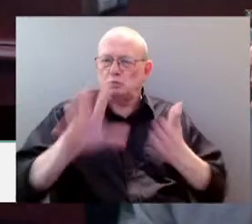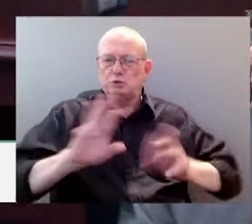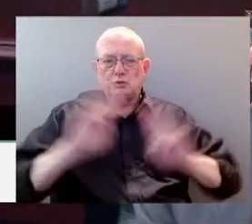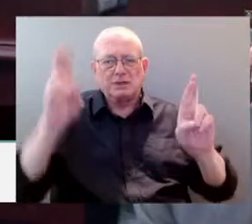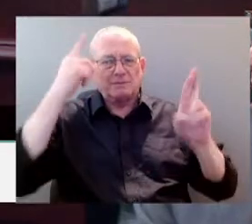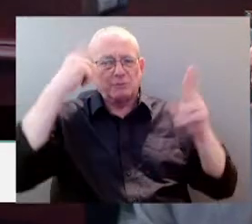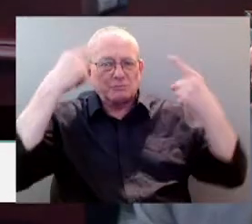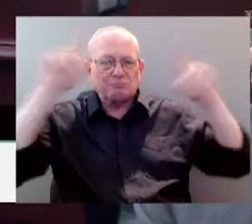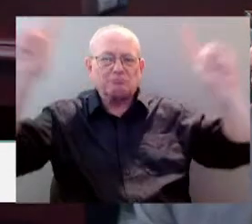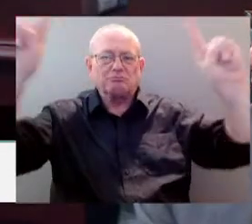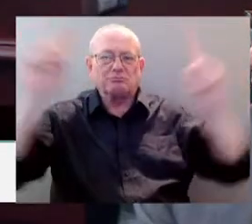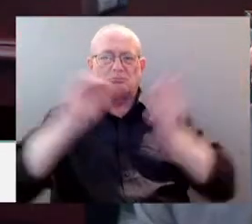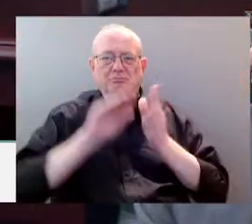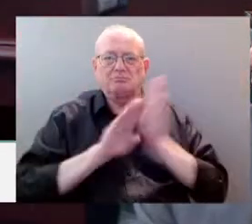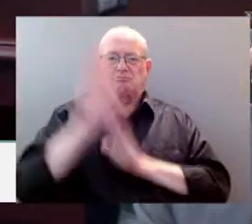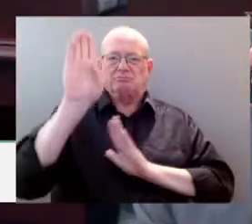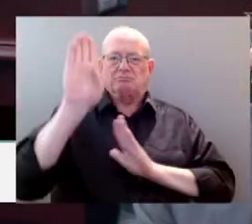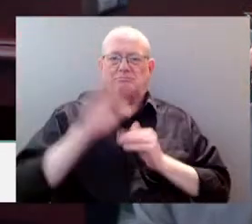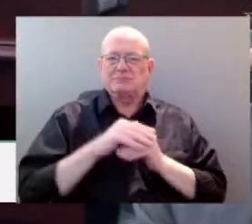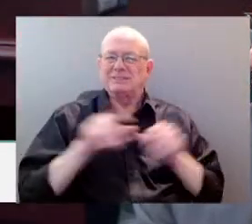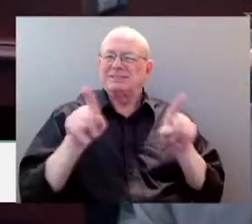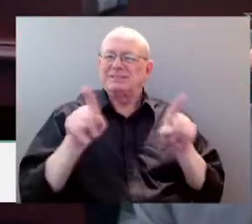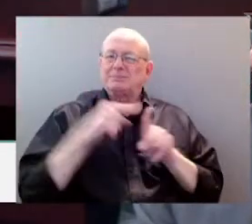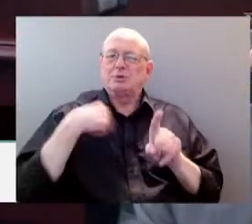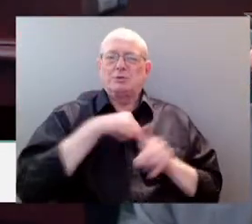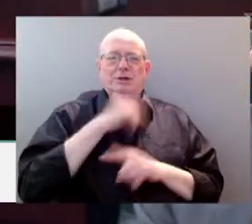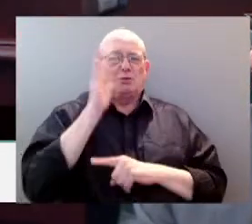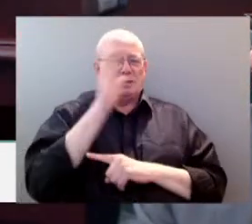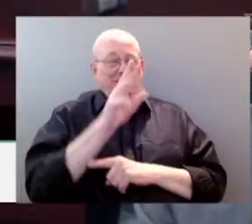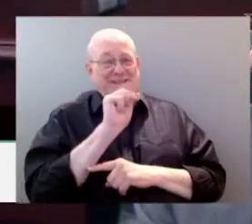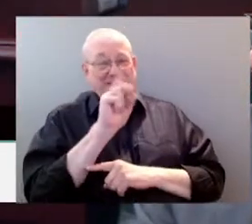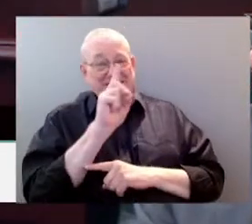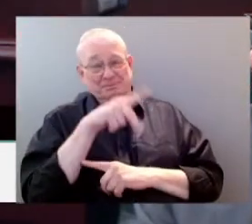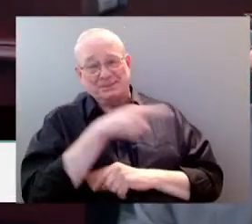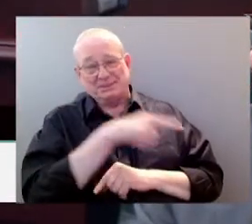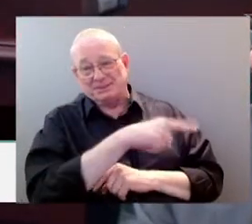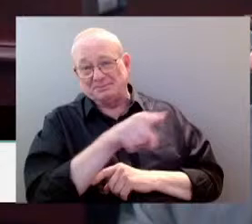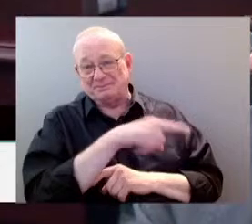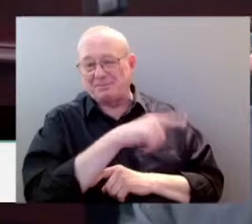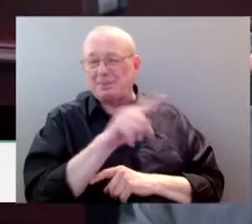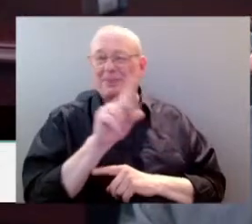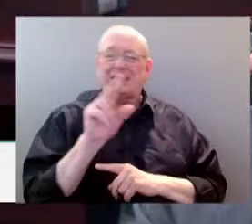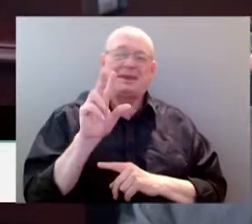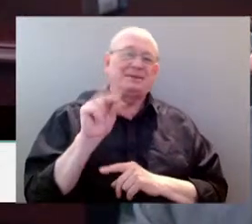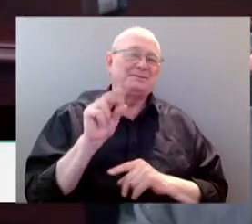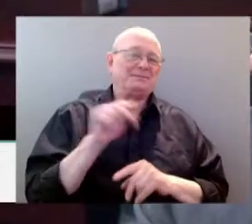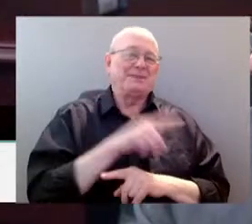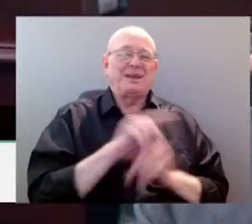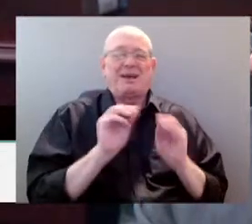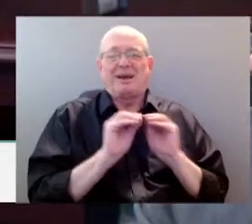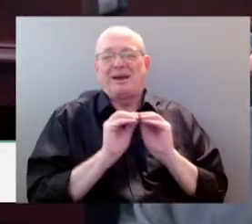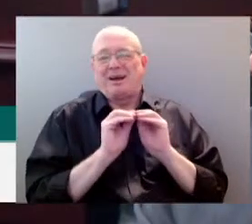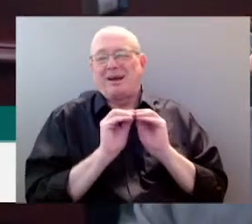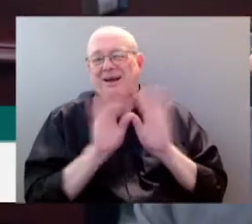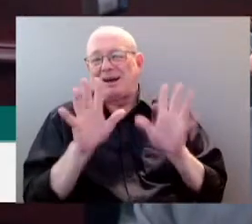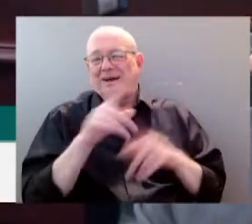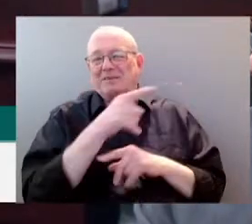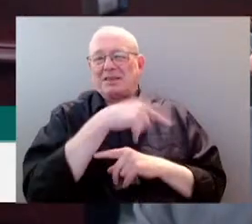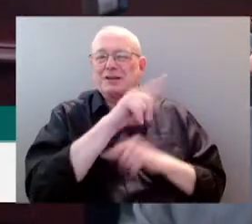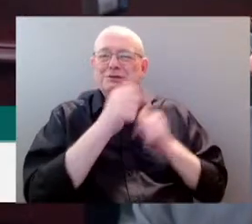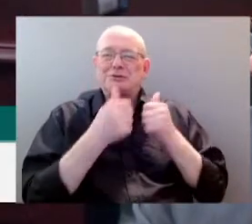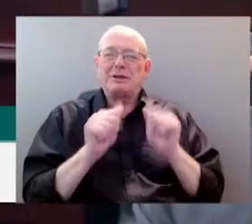unlike the NDP when they were in office they made clear and overt attempts to make the curriculum a reflection of their